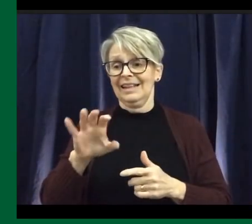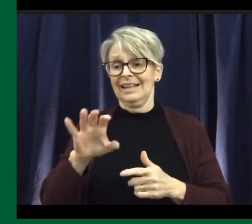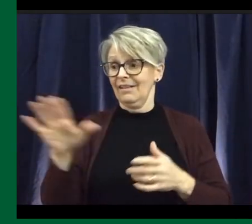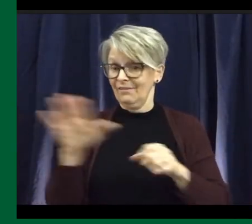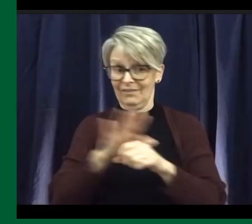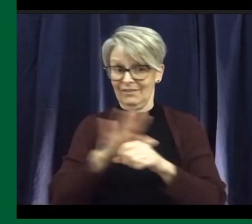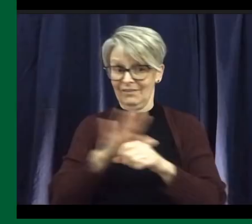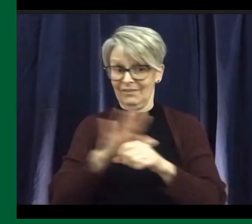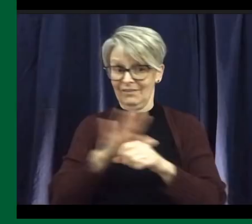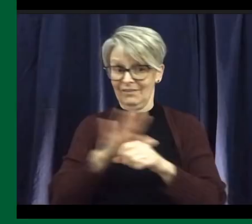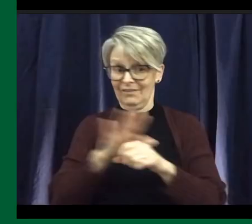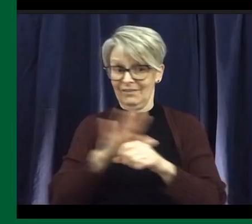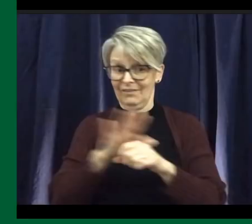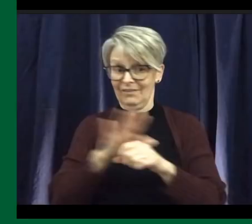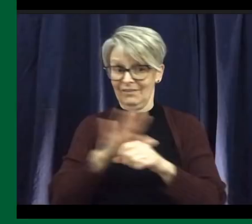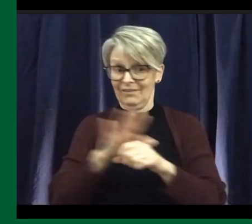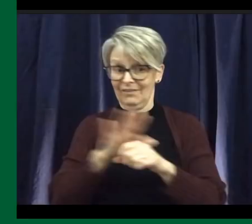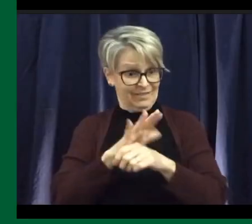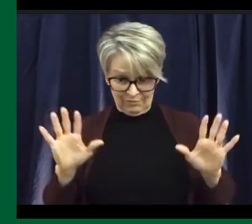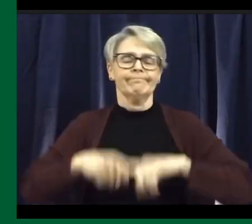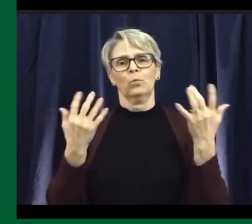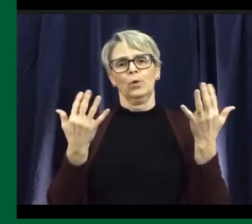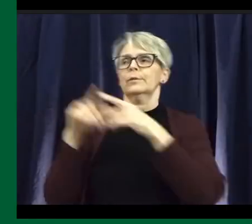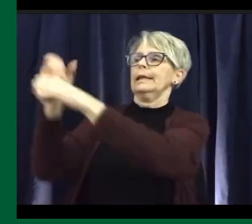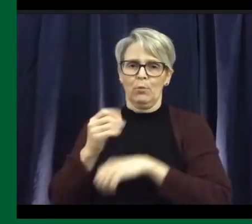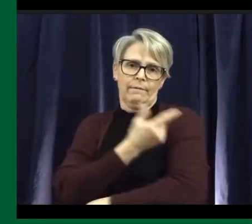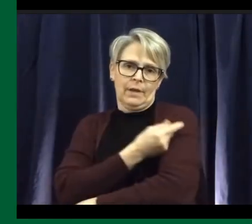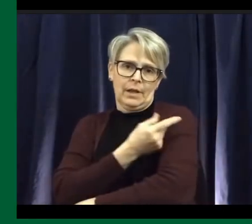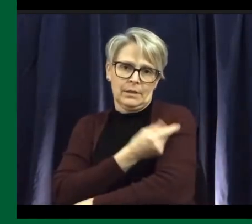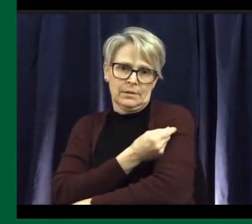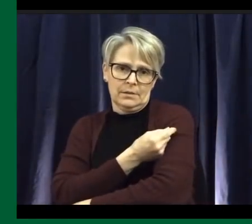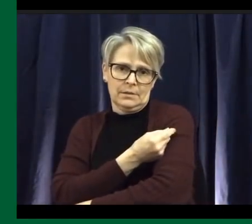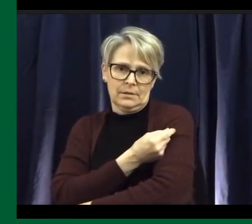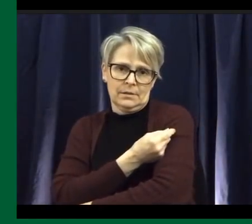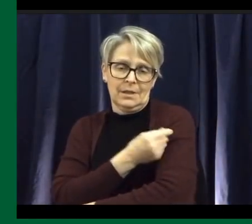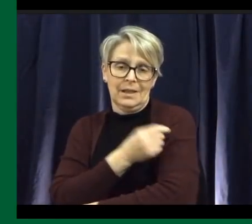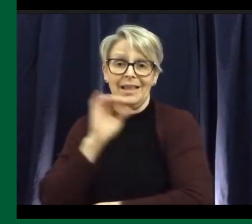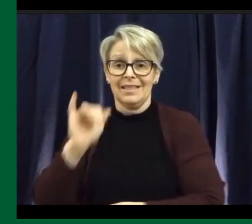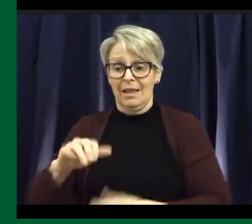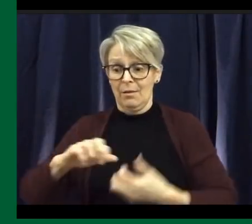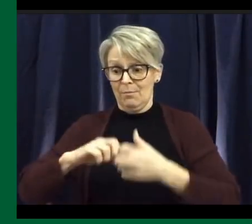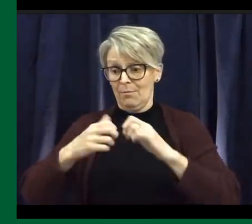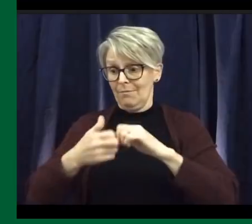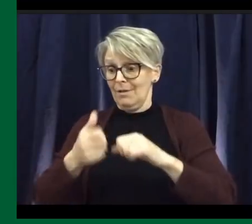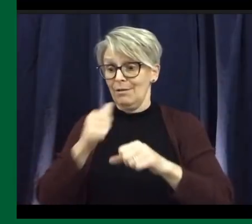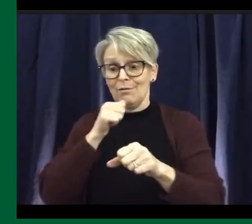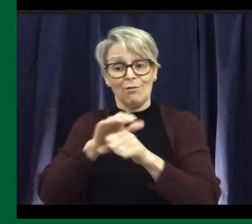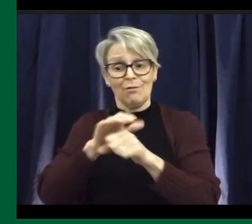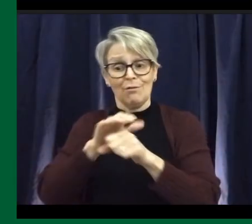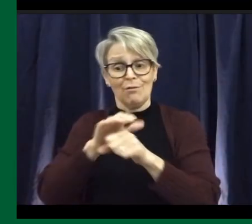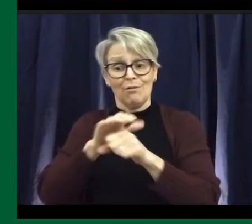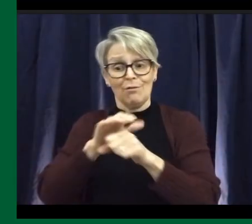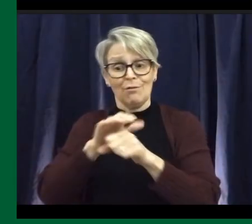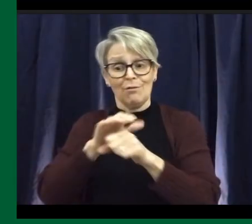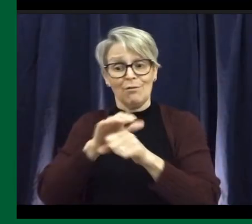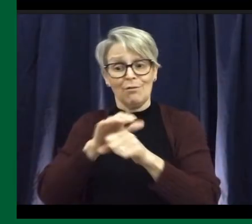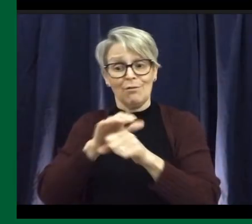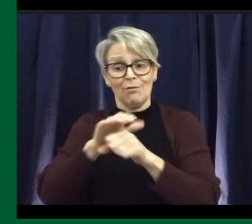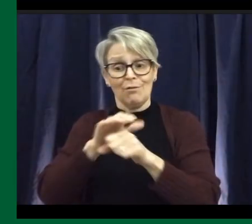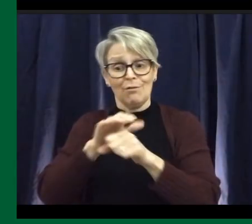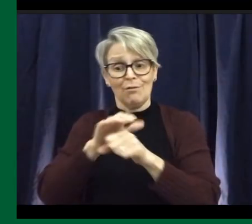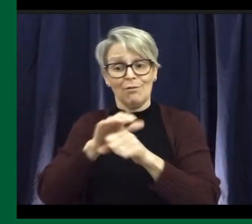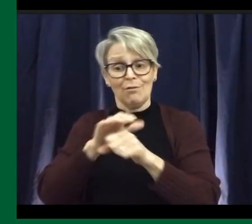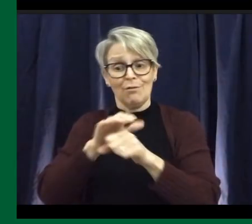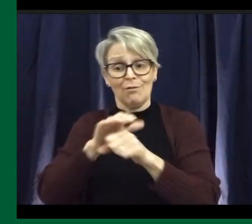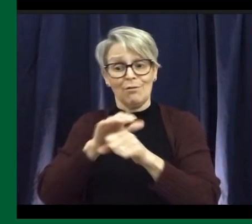to the province. The lack of vaccine availability has created challenges, both for residents who become aware of clinics but have not yet been